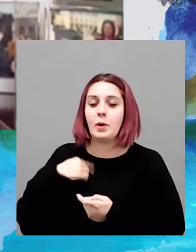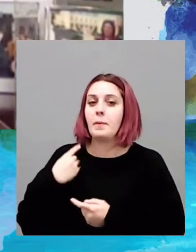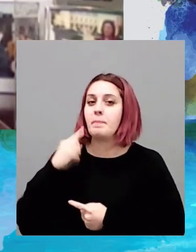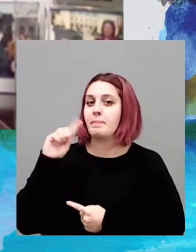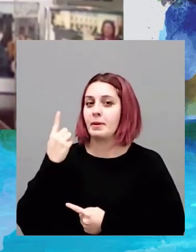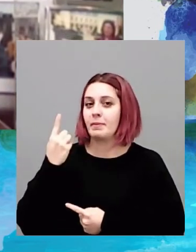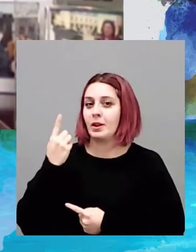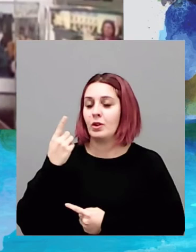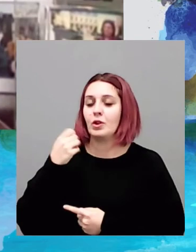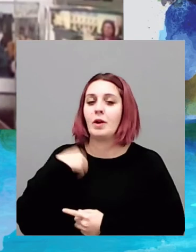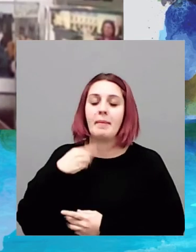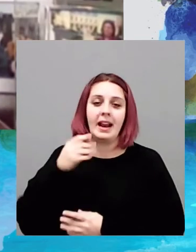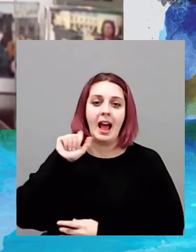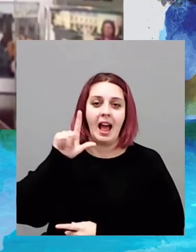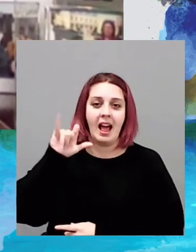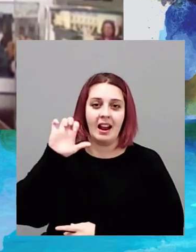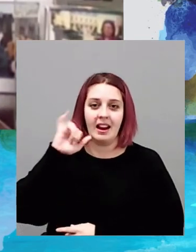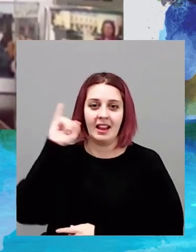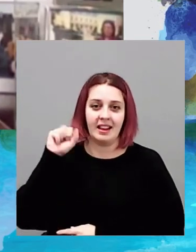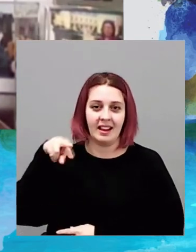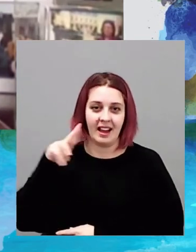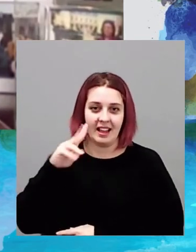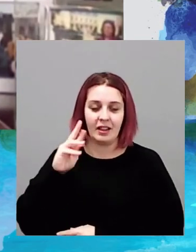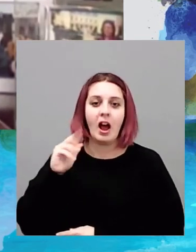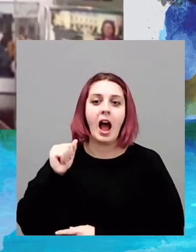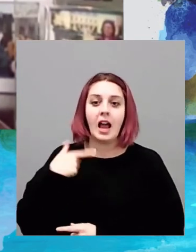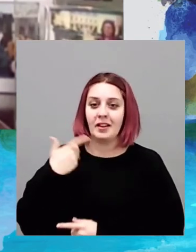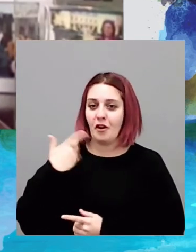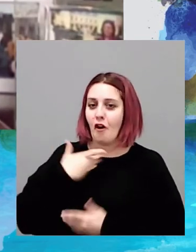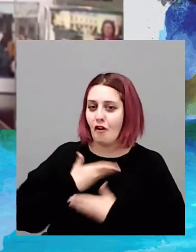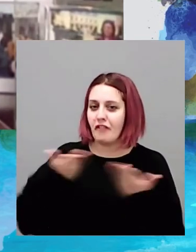First, I would like to